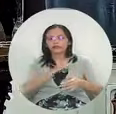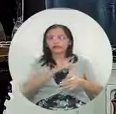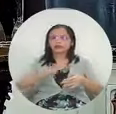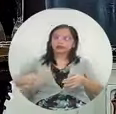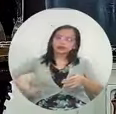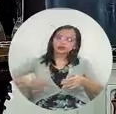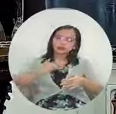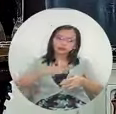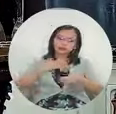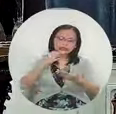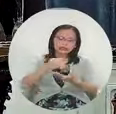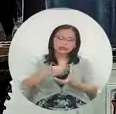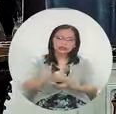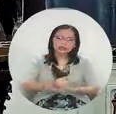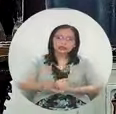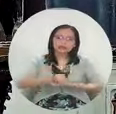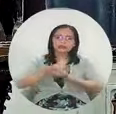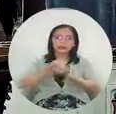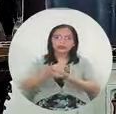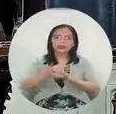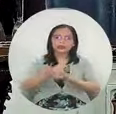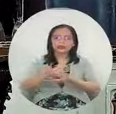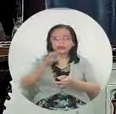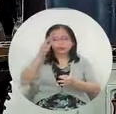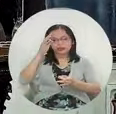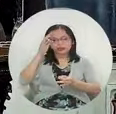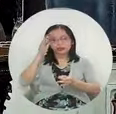Lord, help me to be faithful.